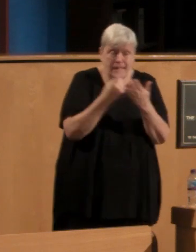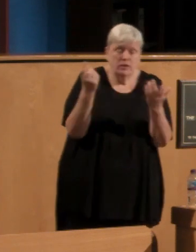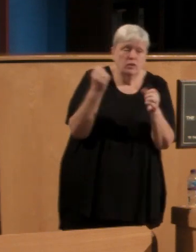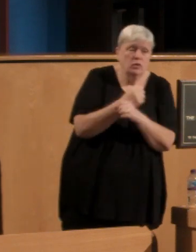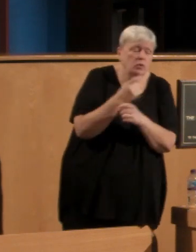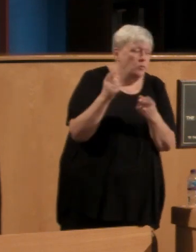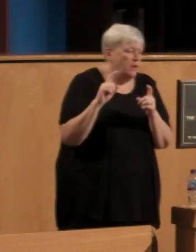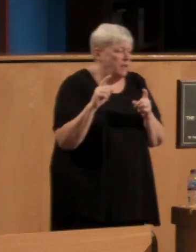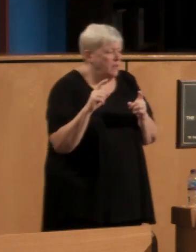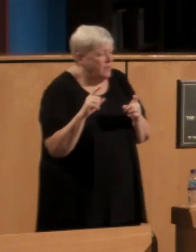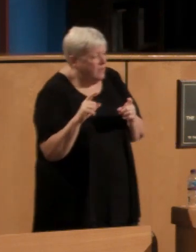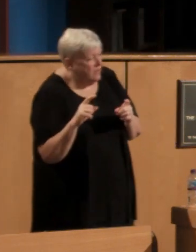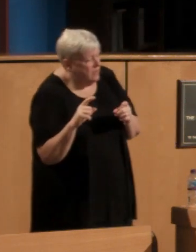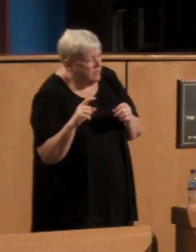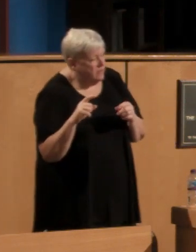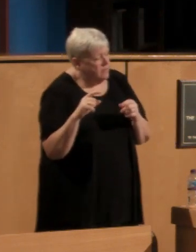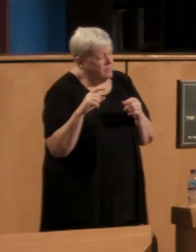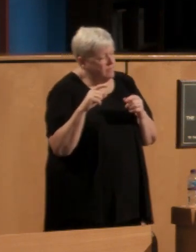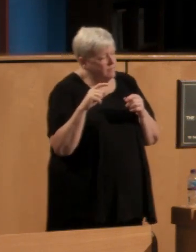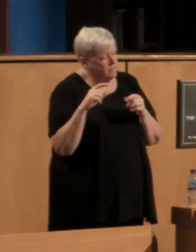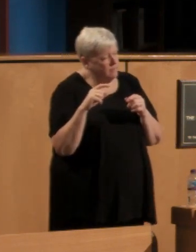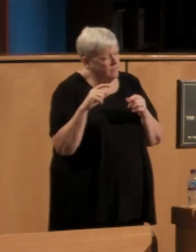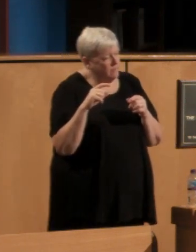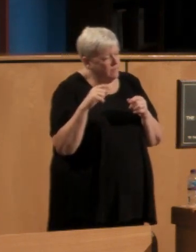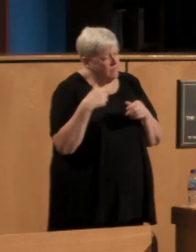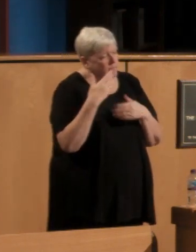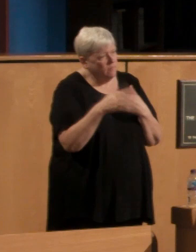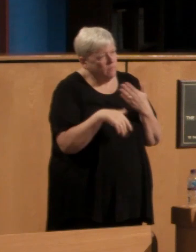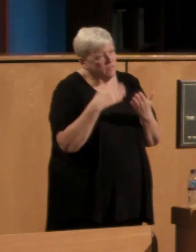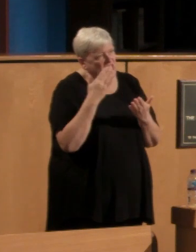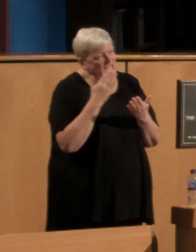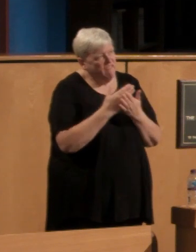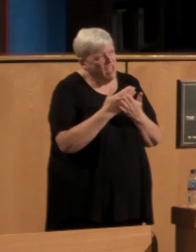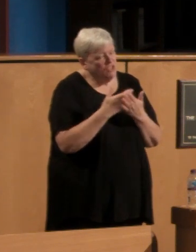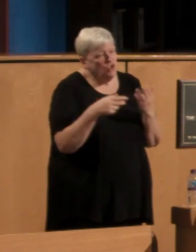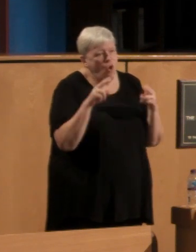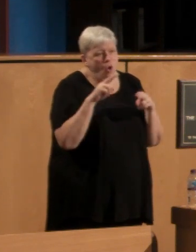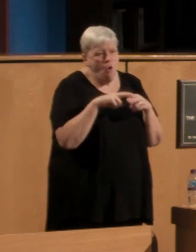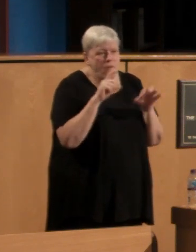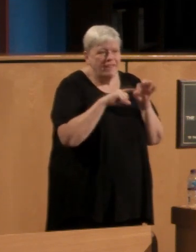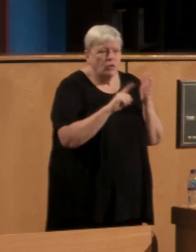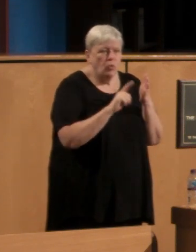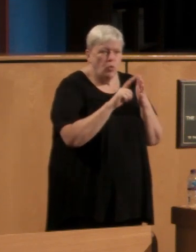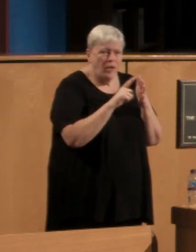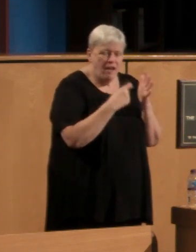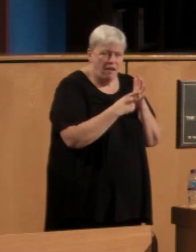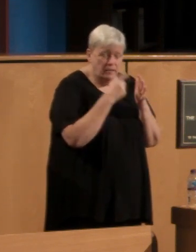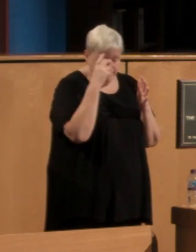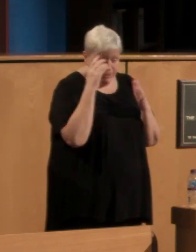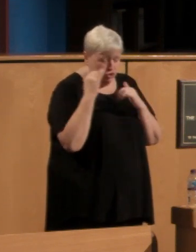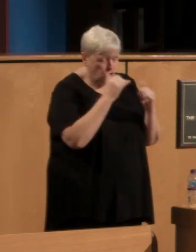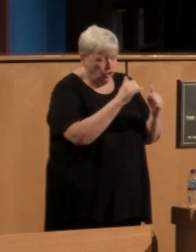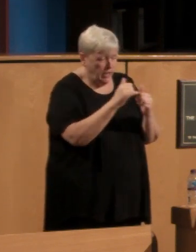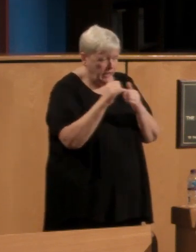just look up in the dictionary and the thesaurus, what's the definition of queer? So I'm just going to read out